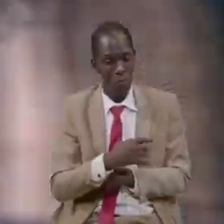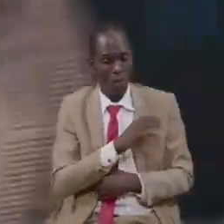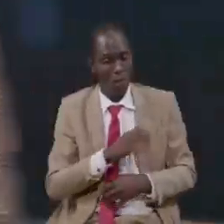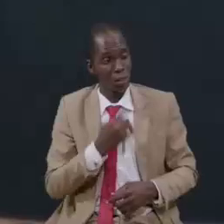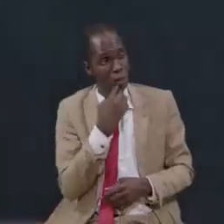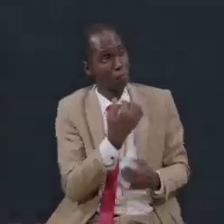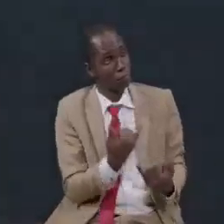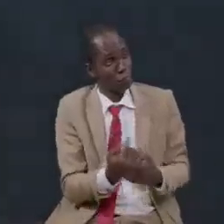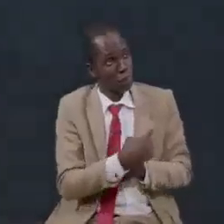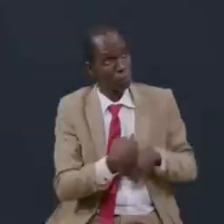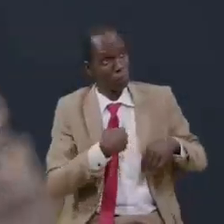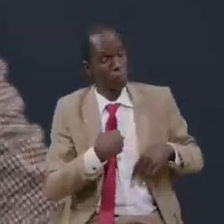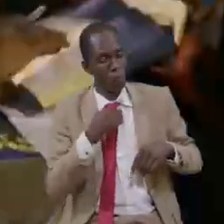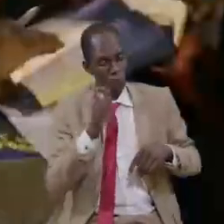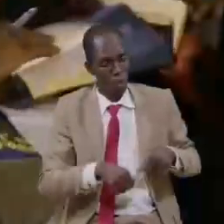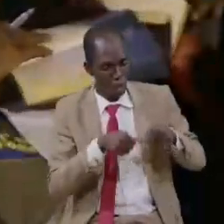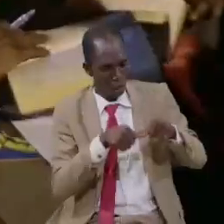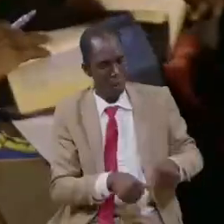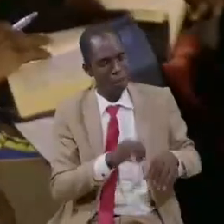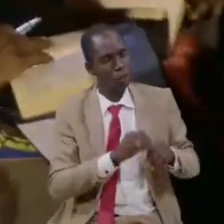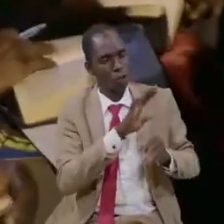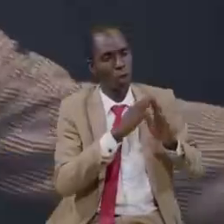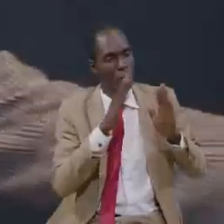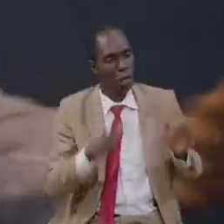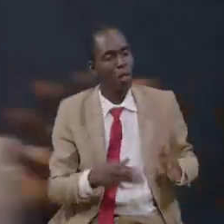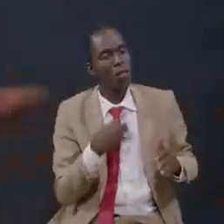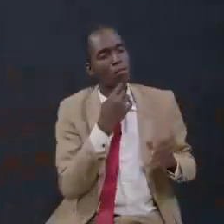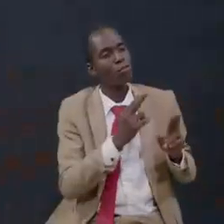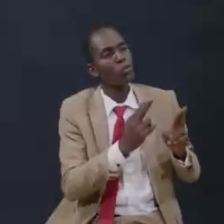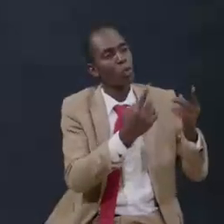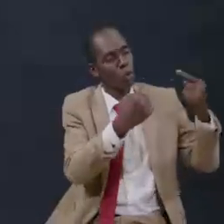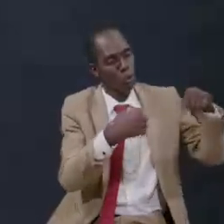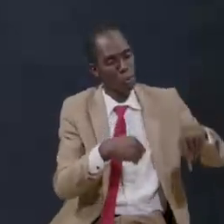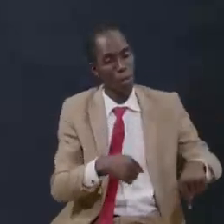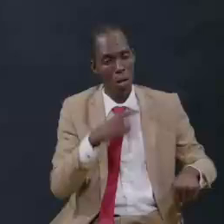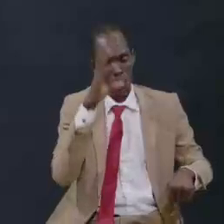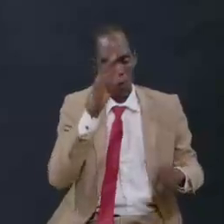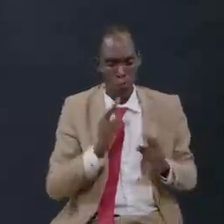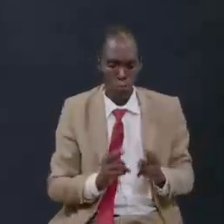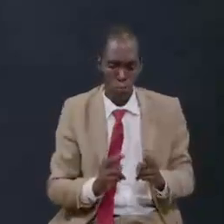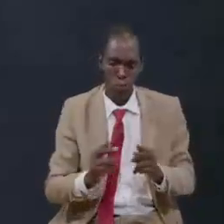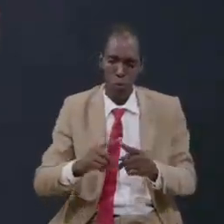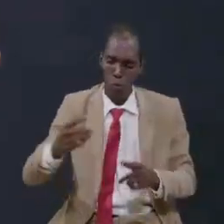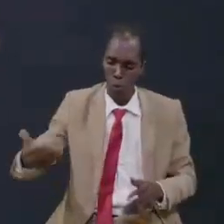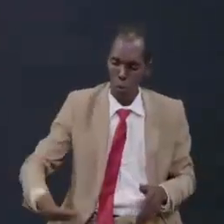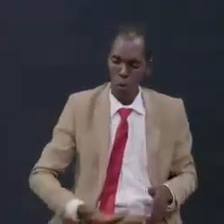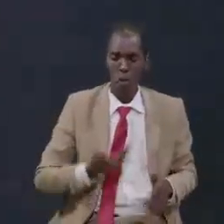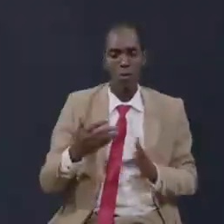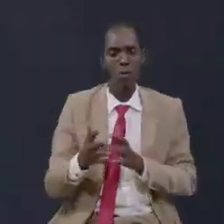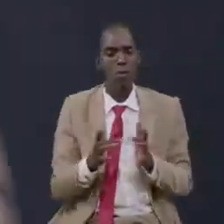in your house. And he made his, and he came down and received him joyfully. And he